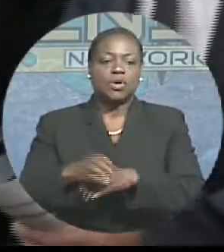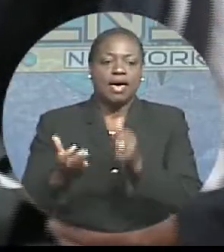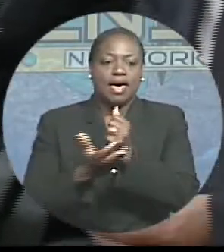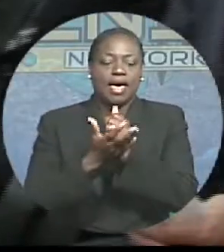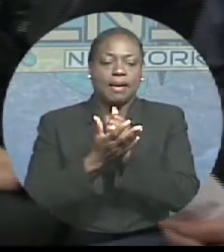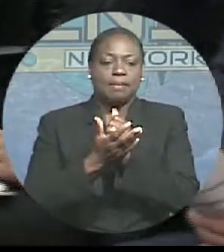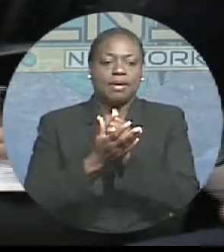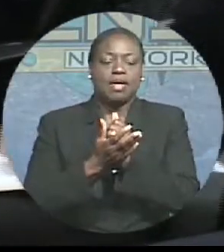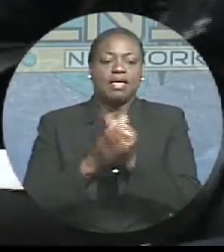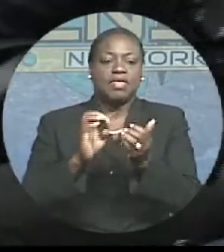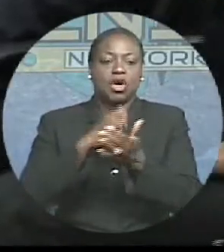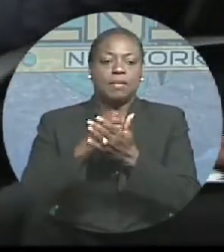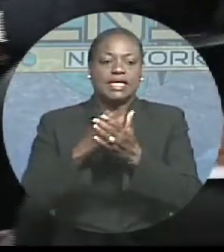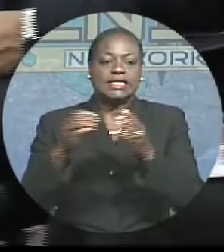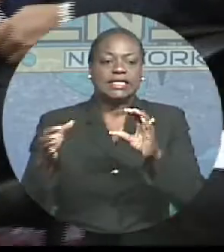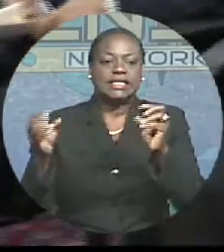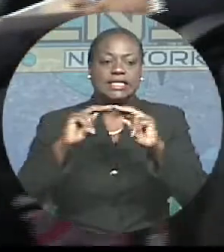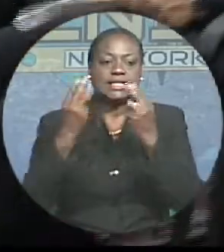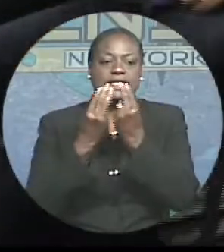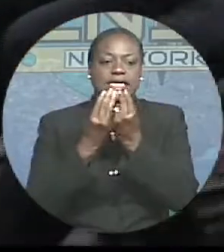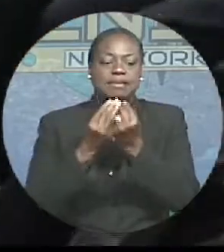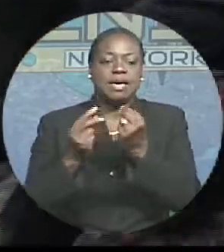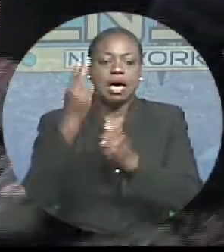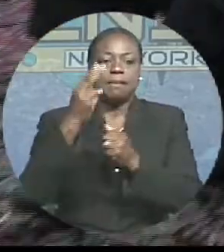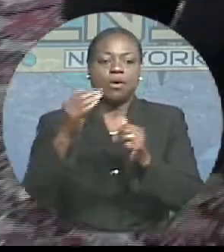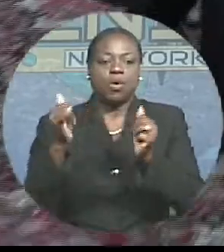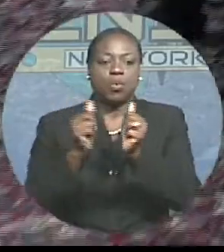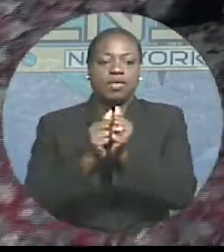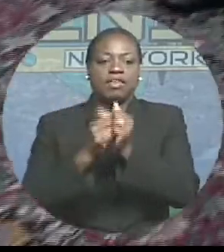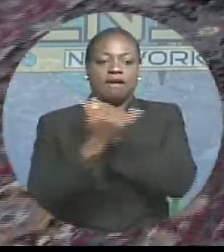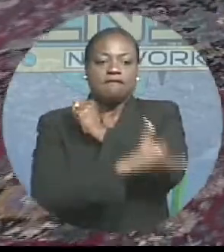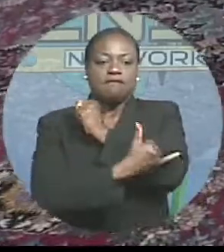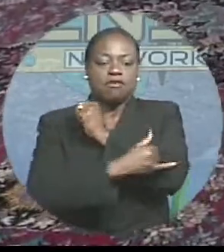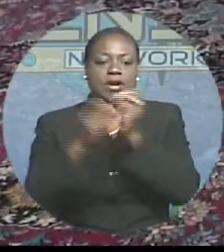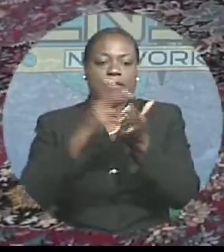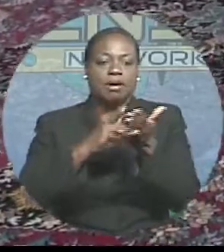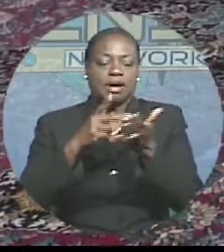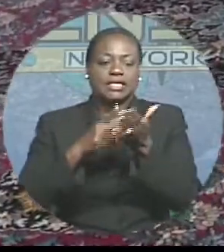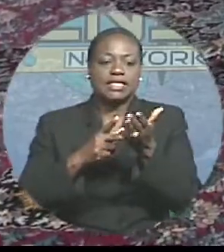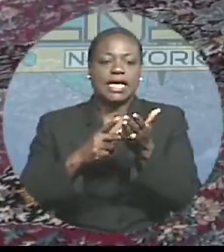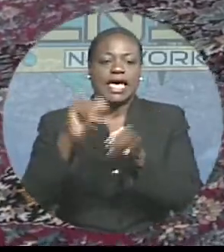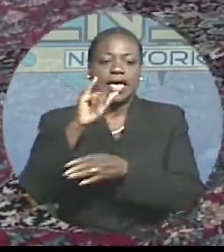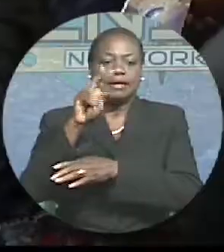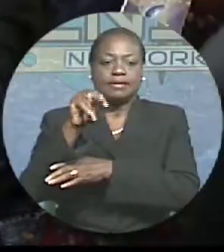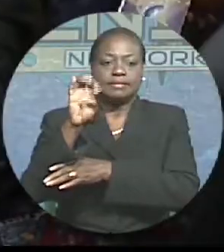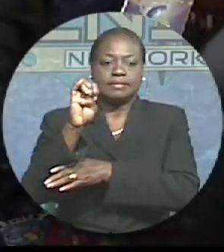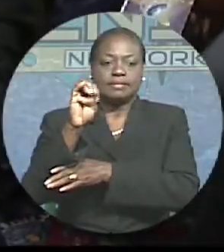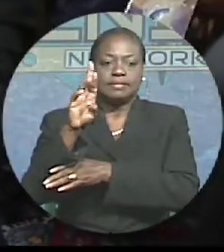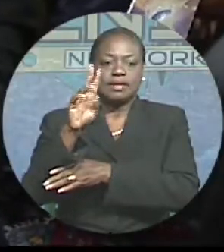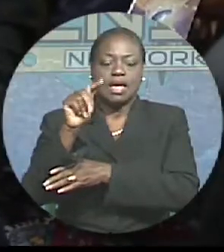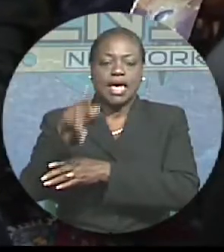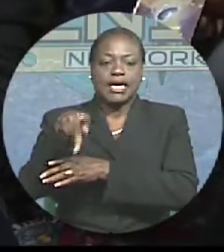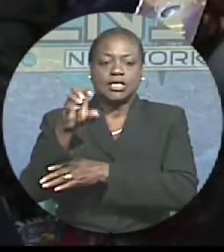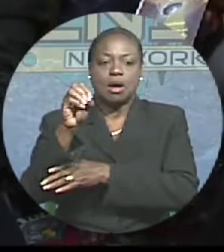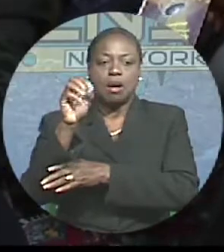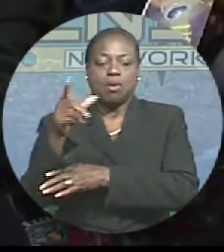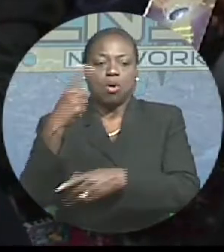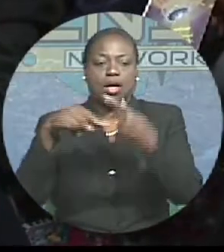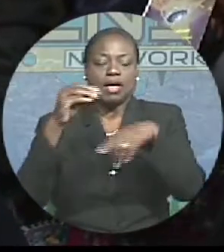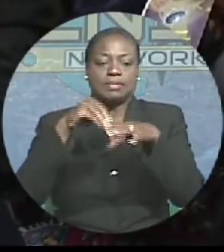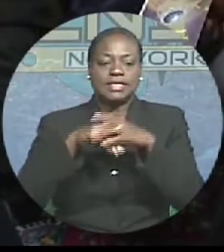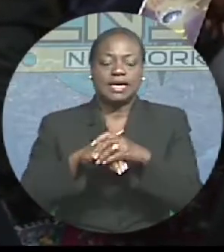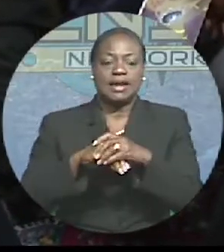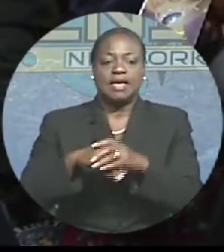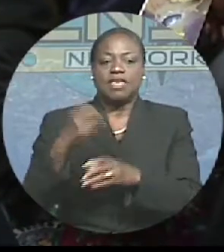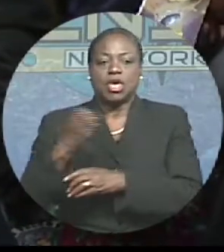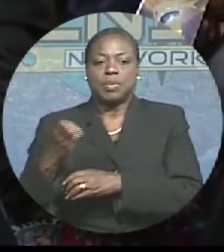teaming up with foreign counterparts in this global fight. That's where Interpol comes in. The International Criminal Police Organization is equipping